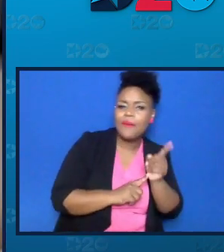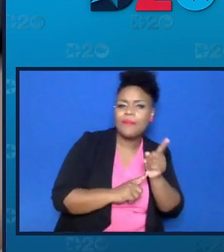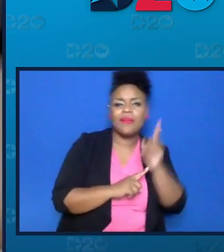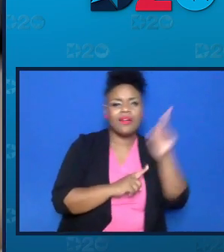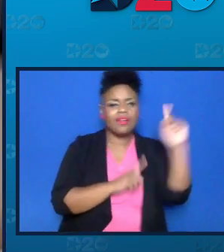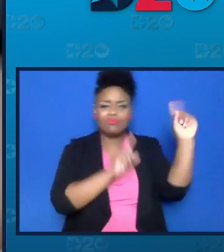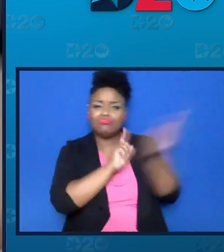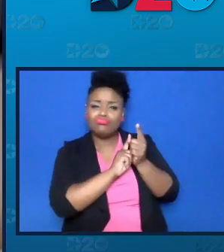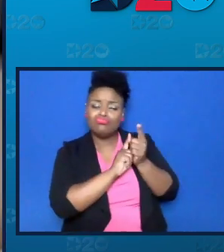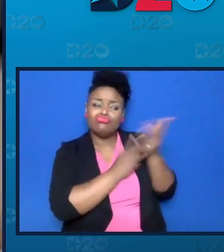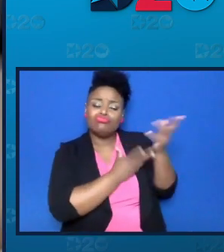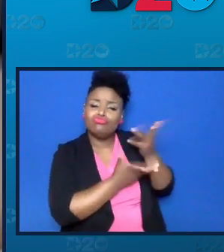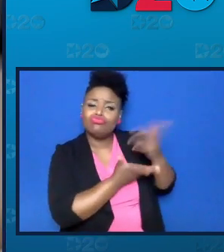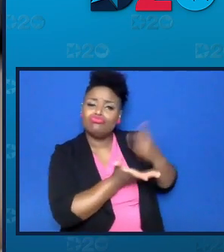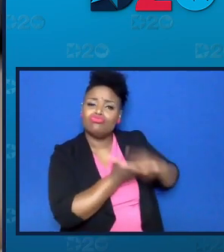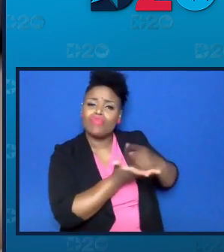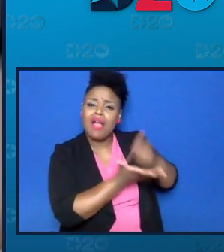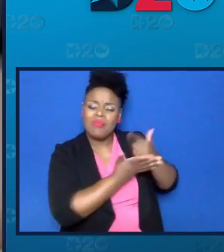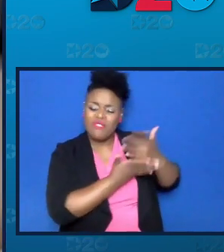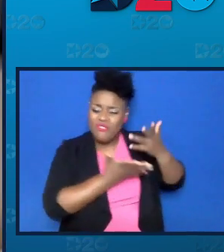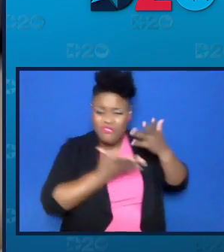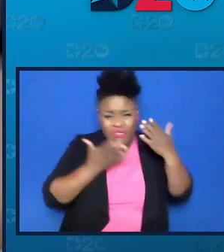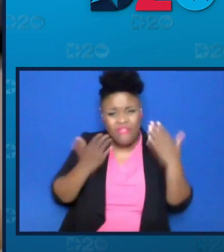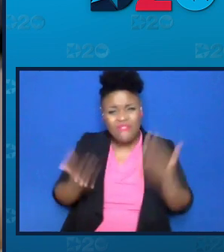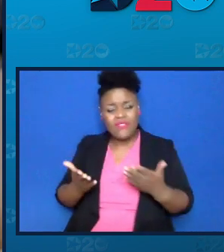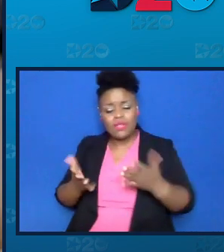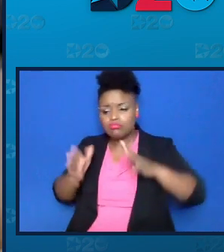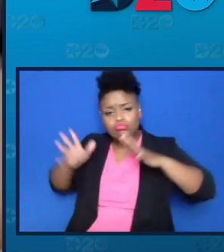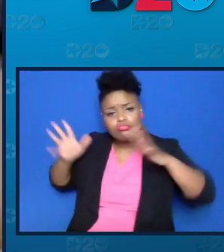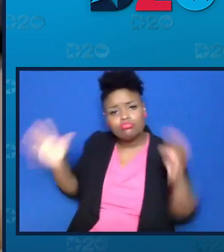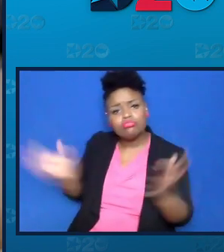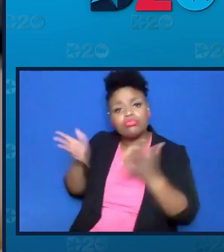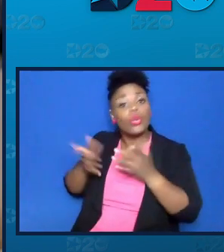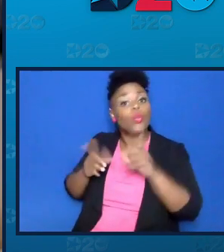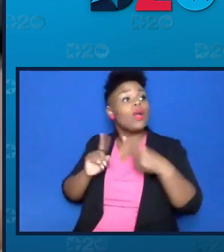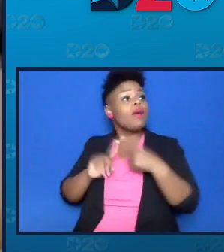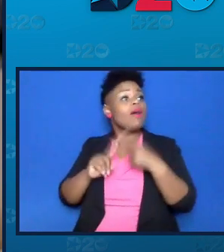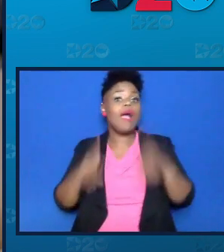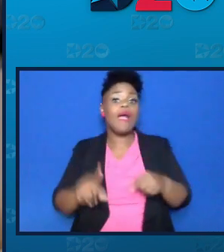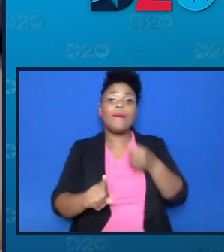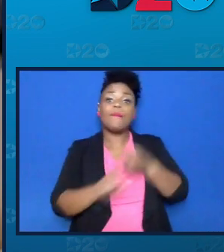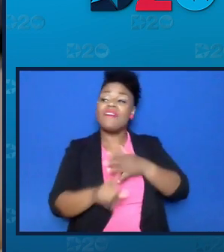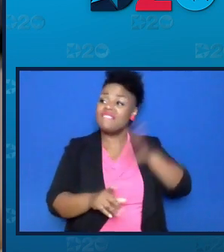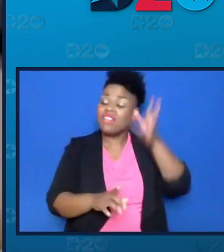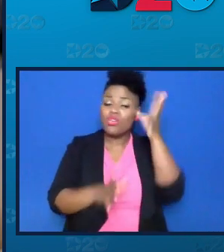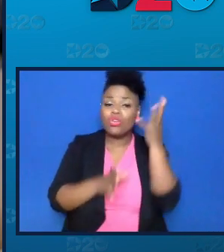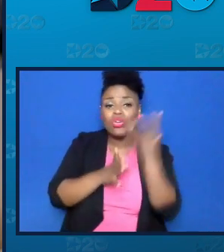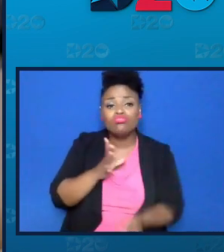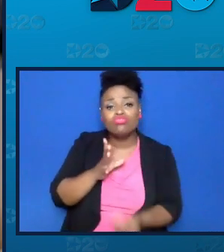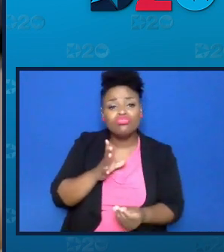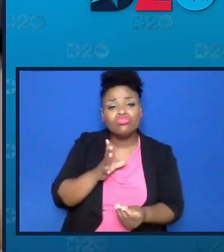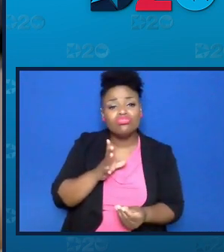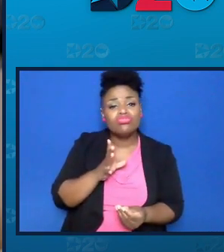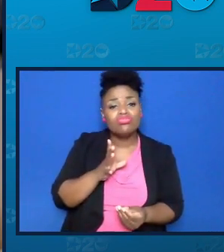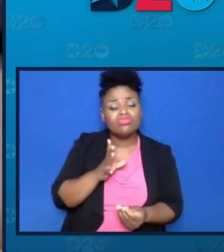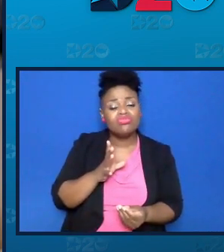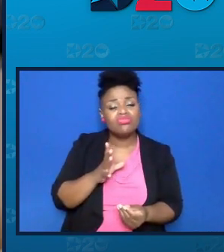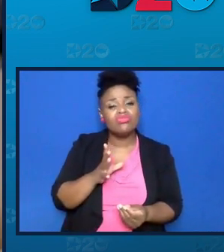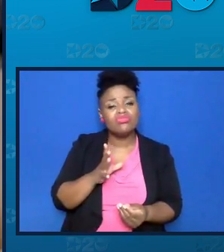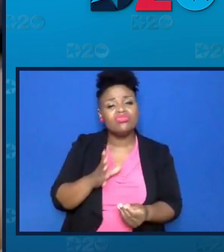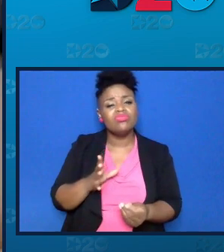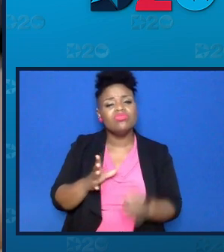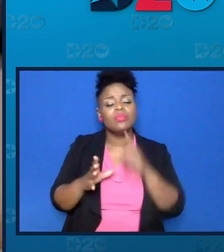the time to offer me words of comfort as my father lay in hospice. Time and again, I've seen him stop everything and listen,